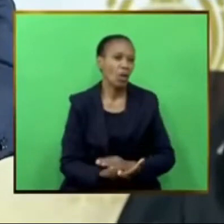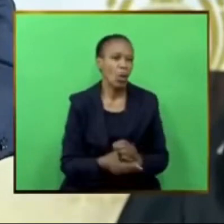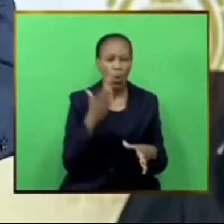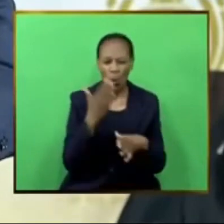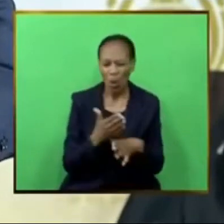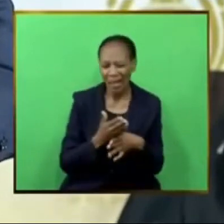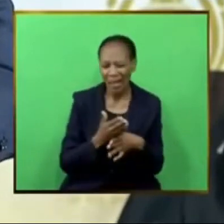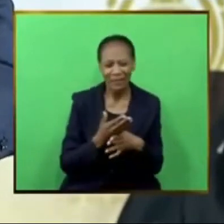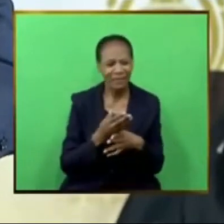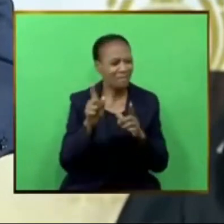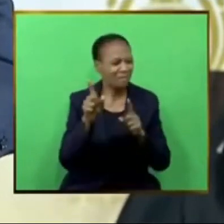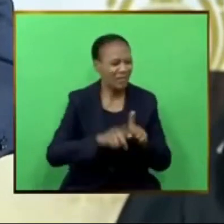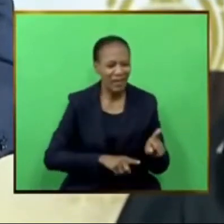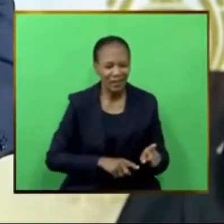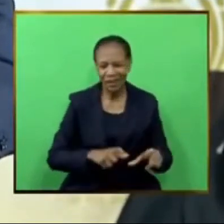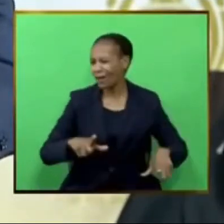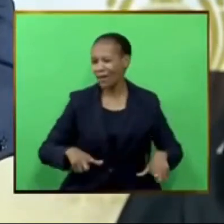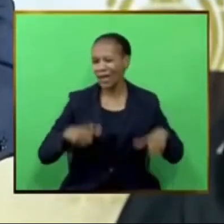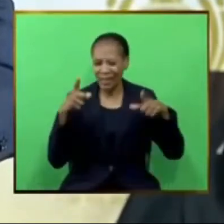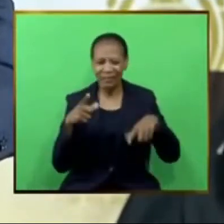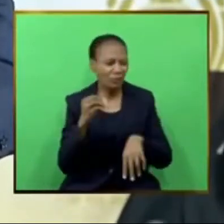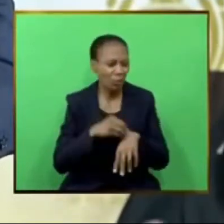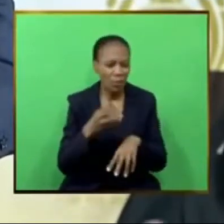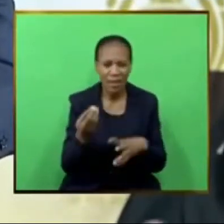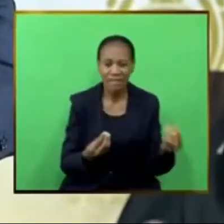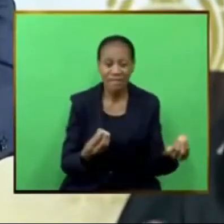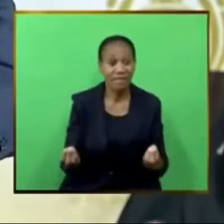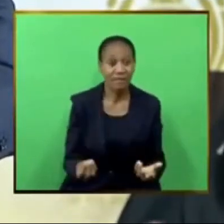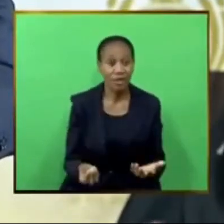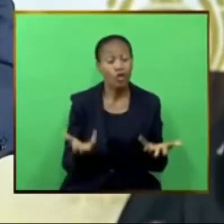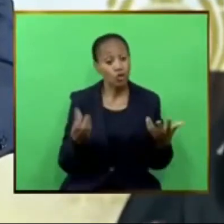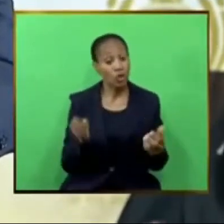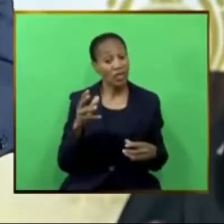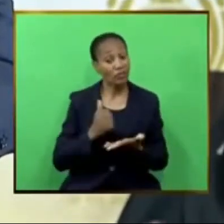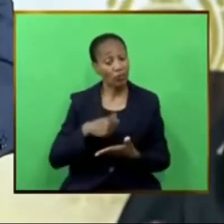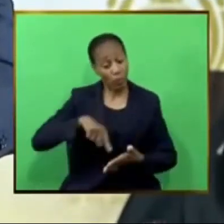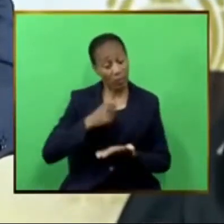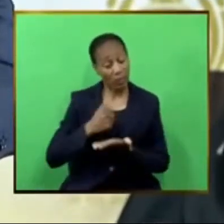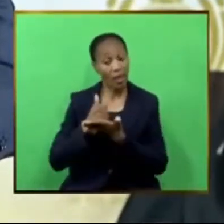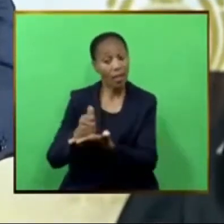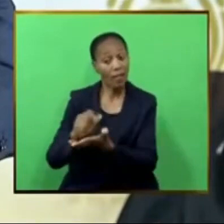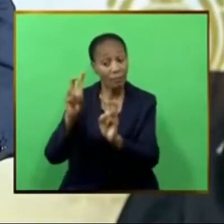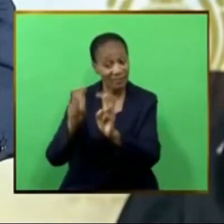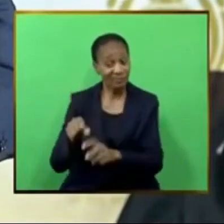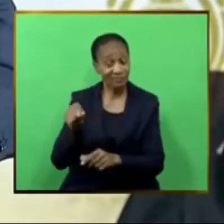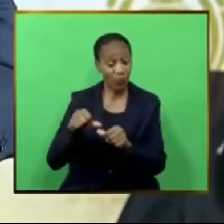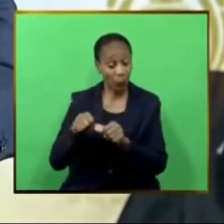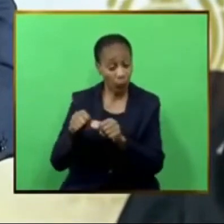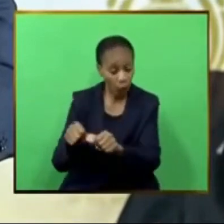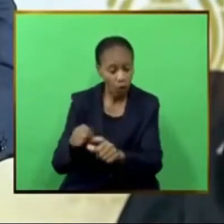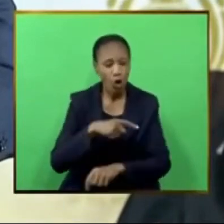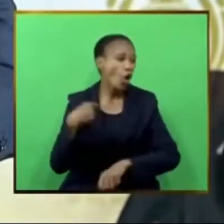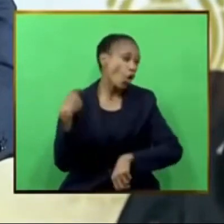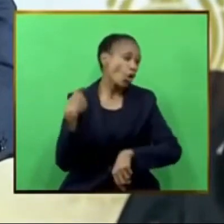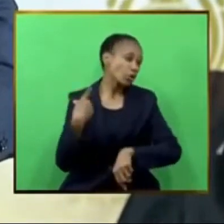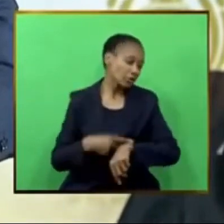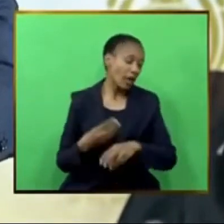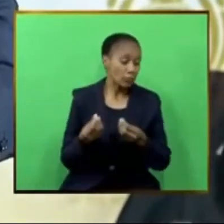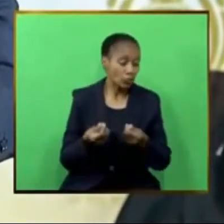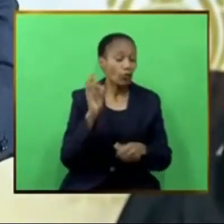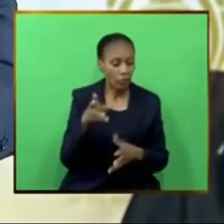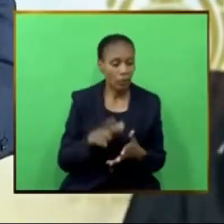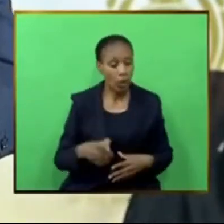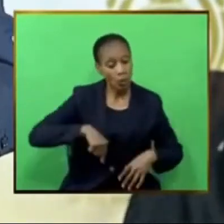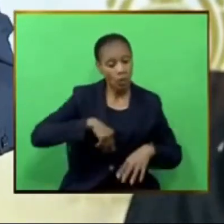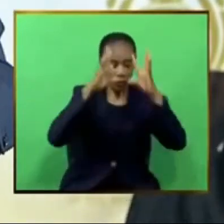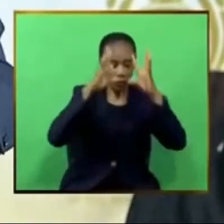operations, livelihoods. Reforming the sector will result in long-term energy security. We took the necessary